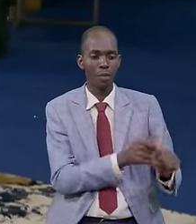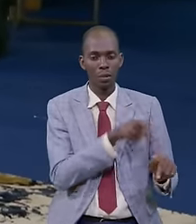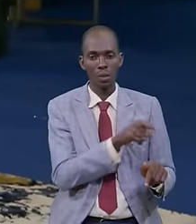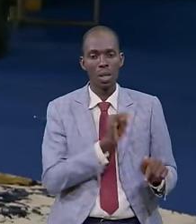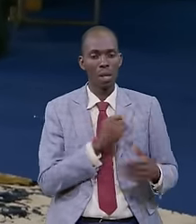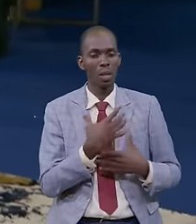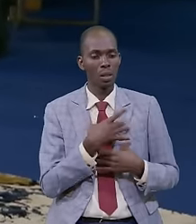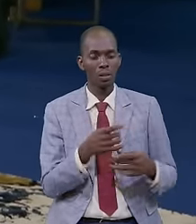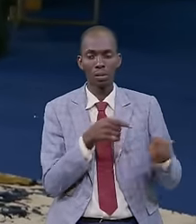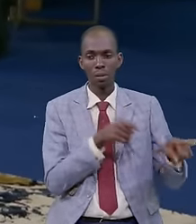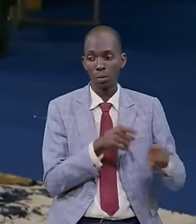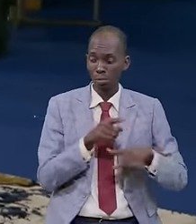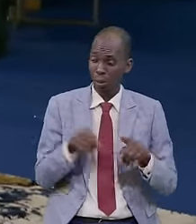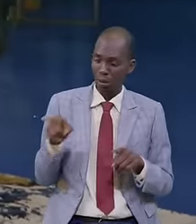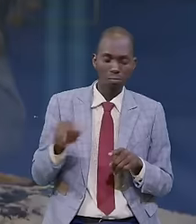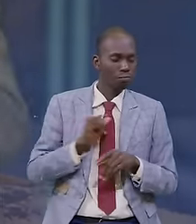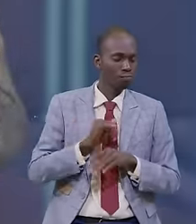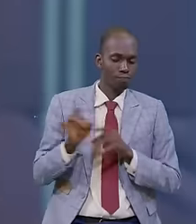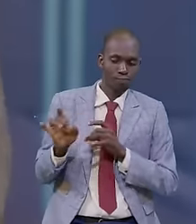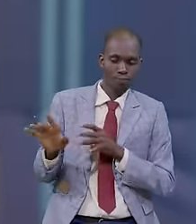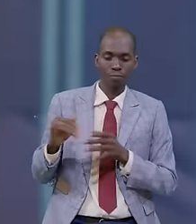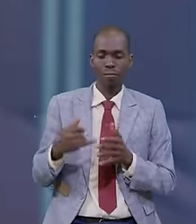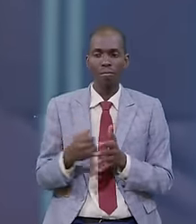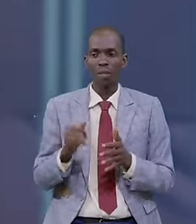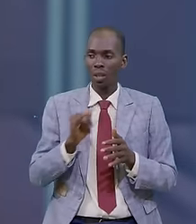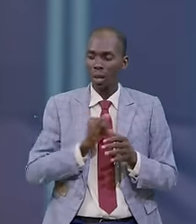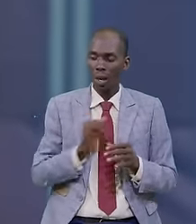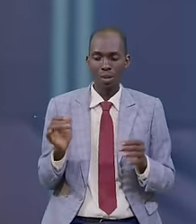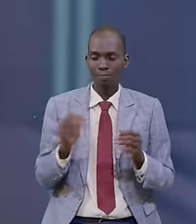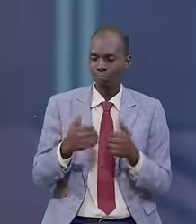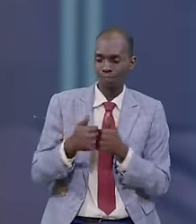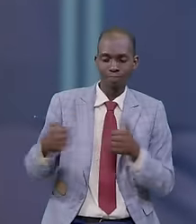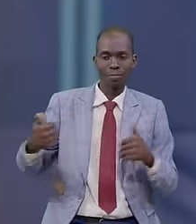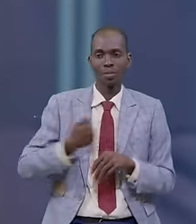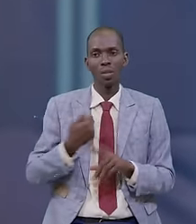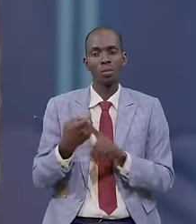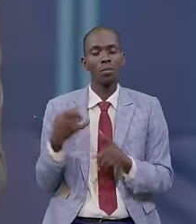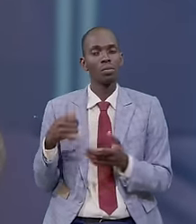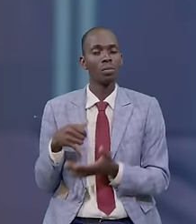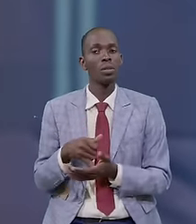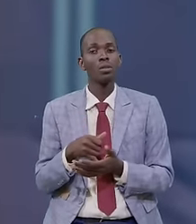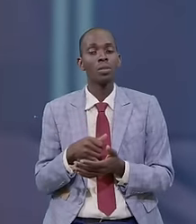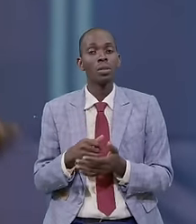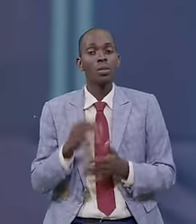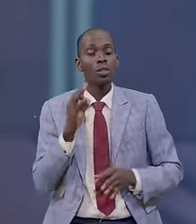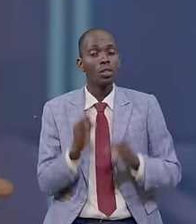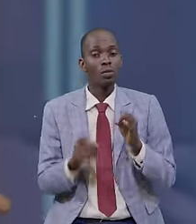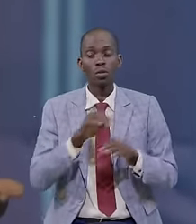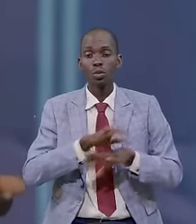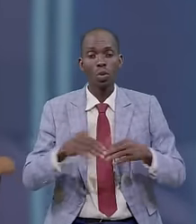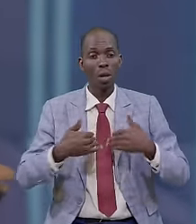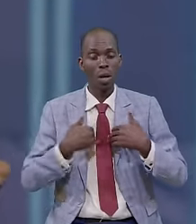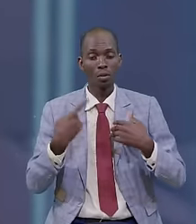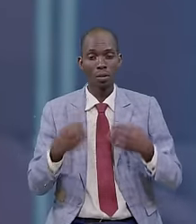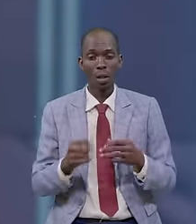heart, if you don't have that stomach to stand against what is wrong, you will not be able